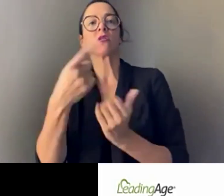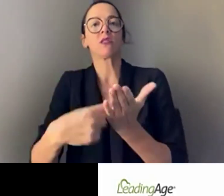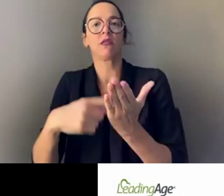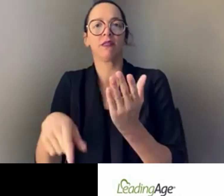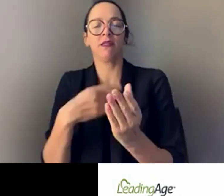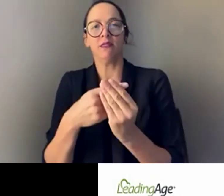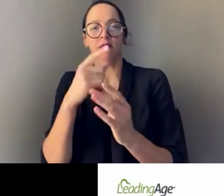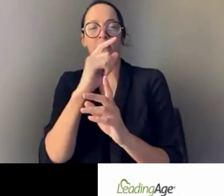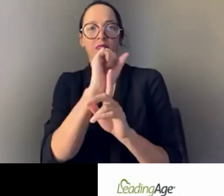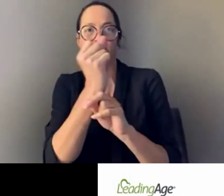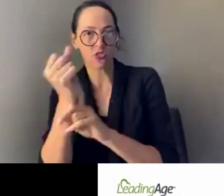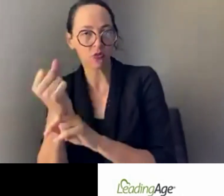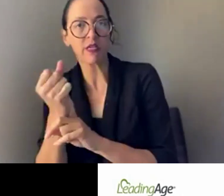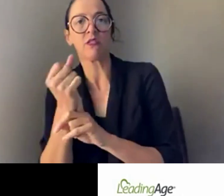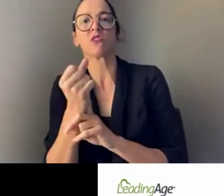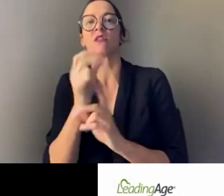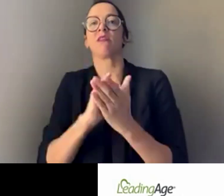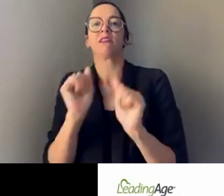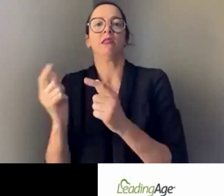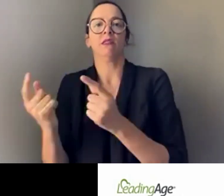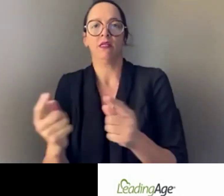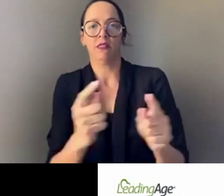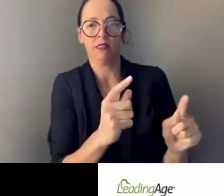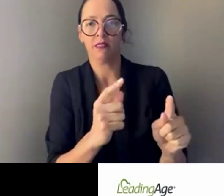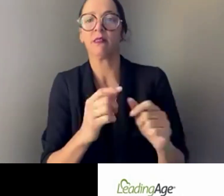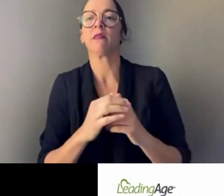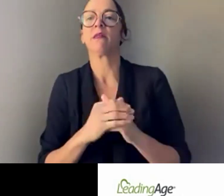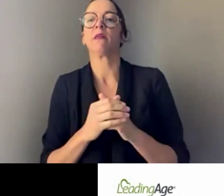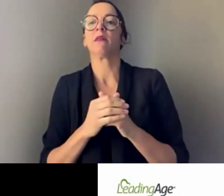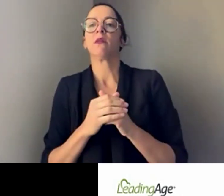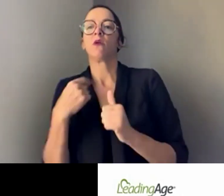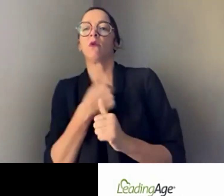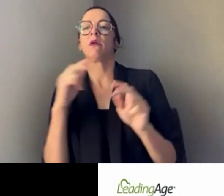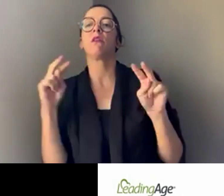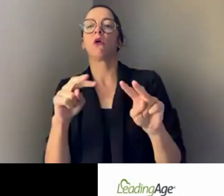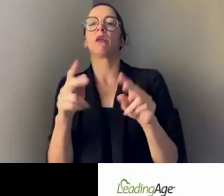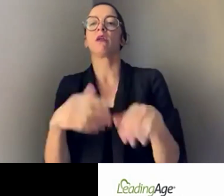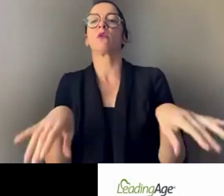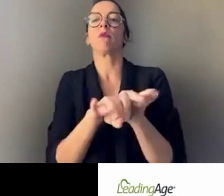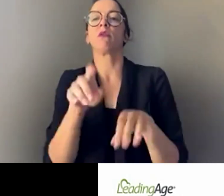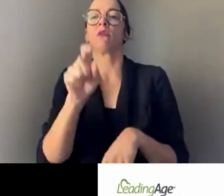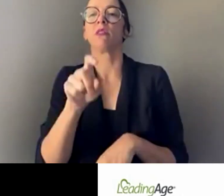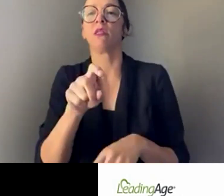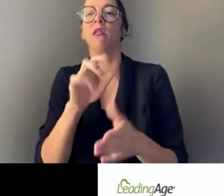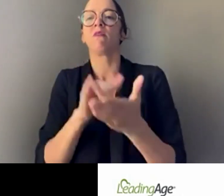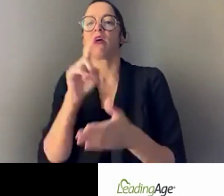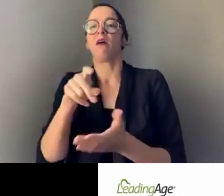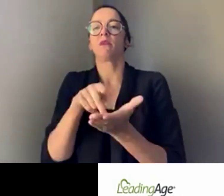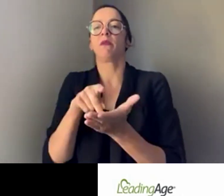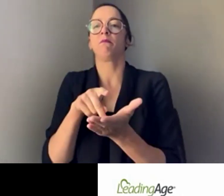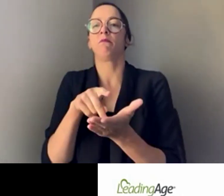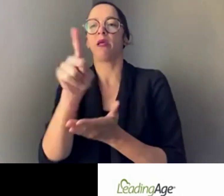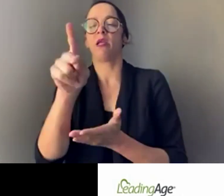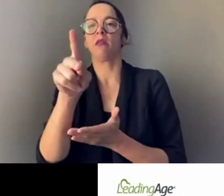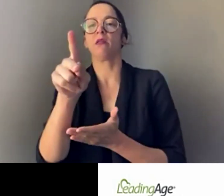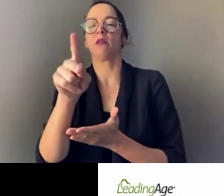And I think the state needs to be aware of this critical need that providers must be paid timely. And